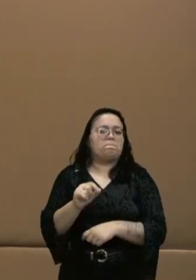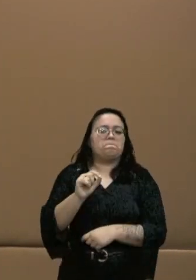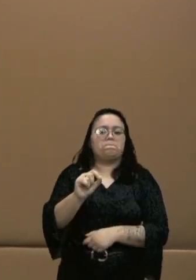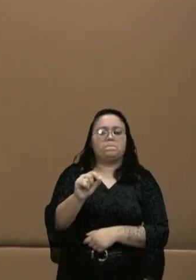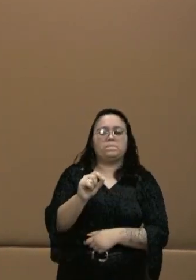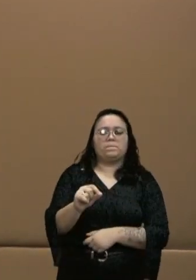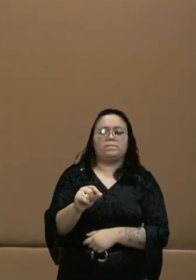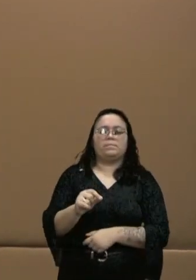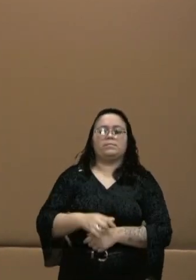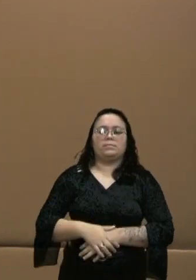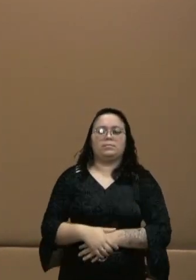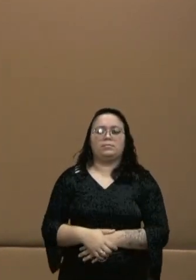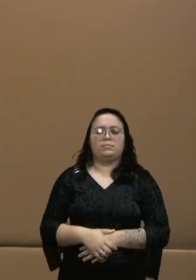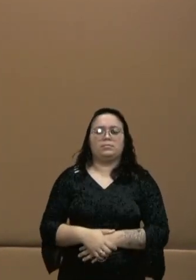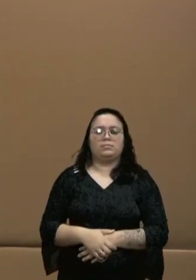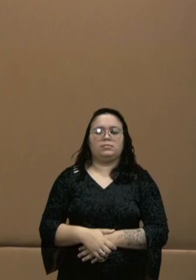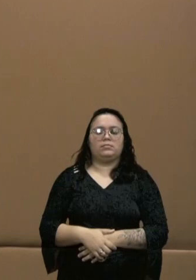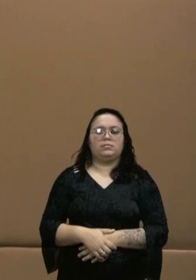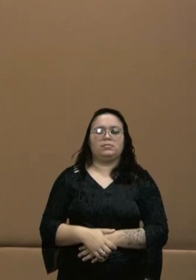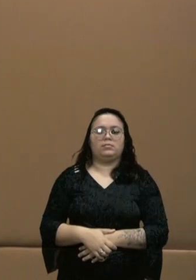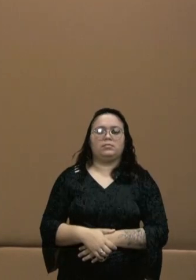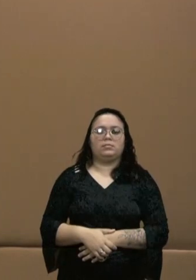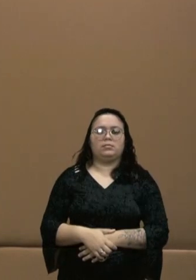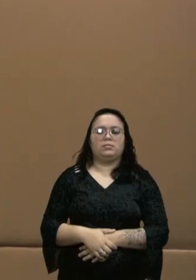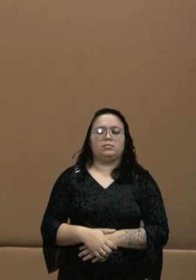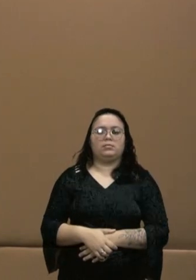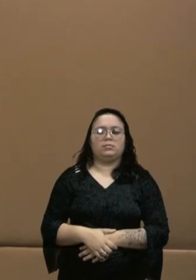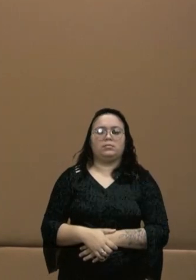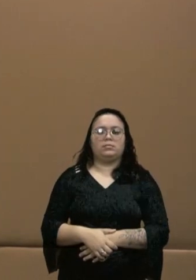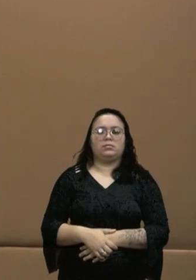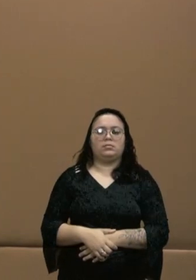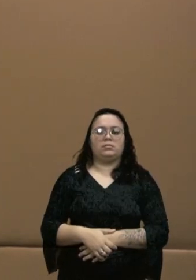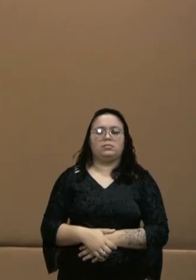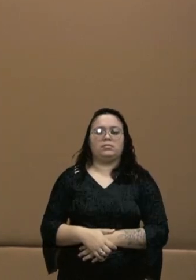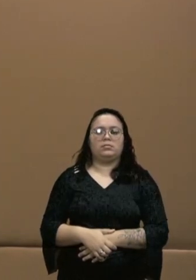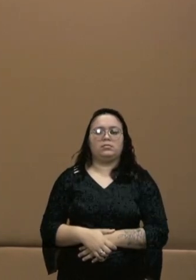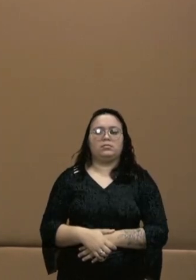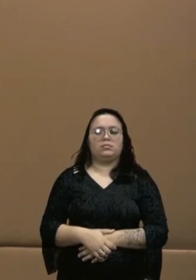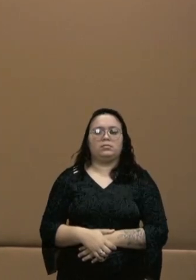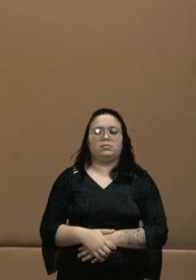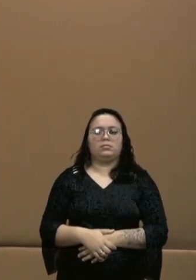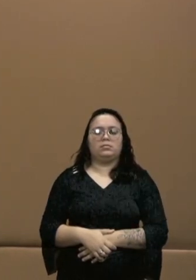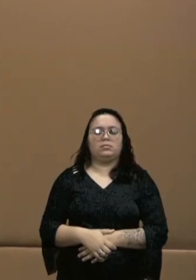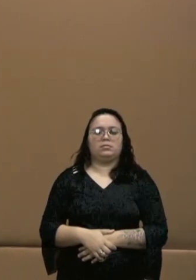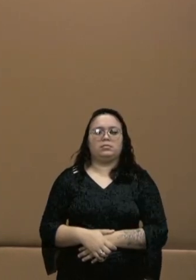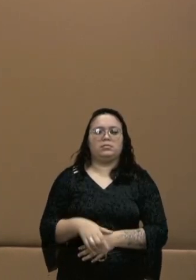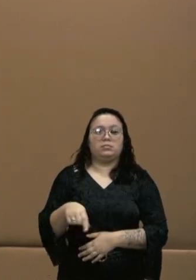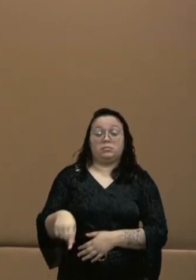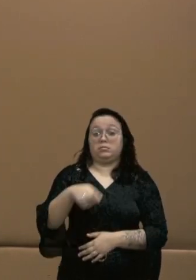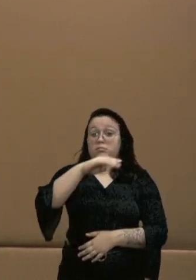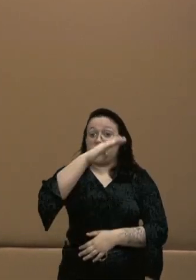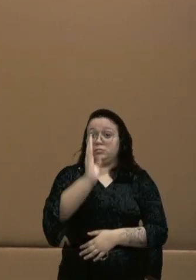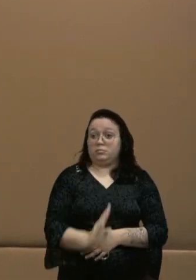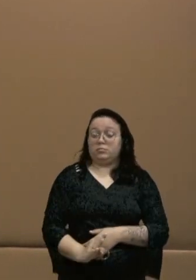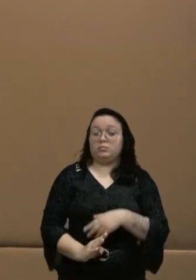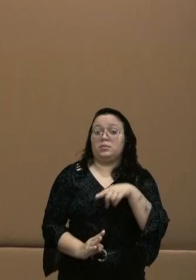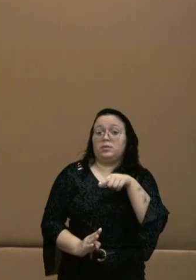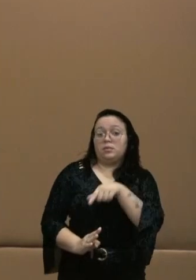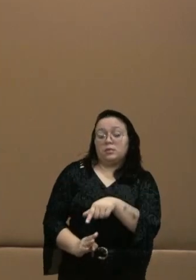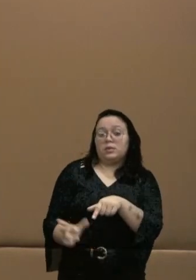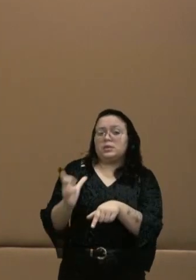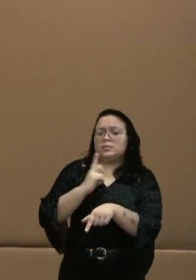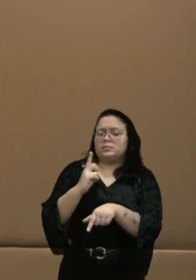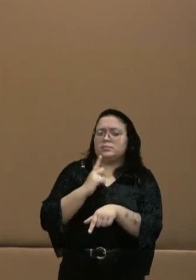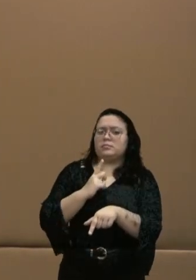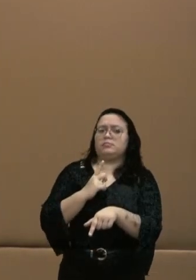And there is a huge potential. E aqui mais uma vez como o Brasil se